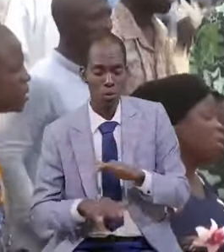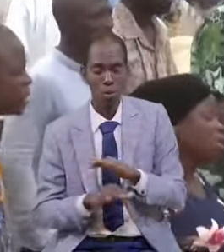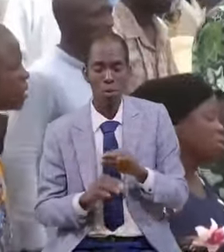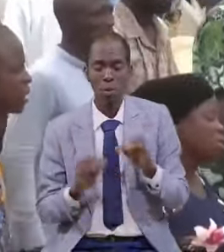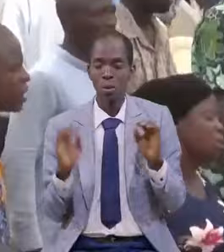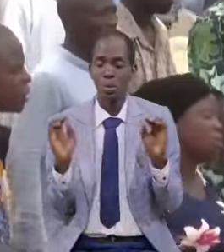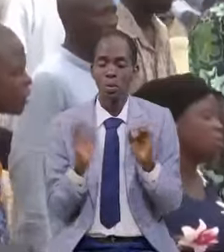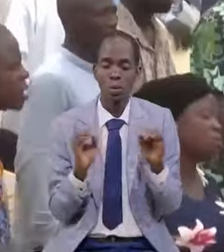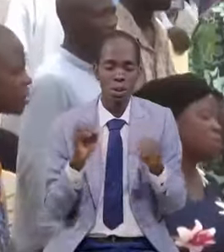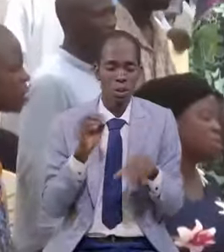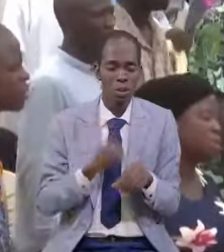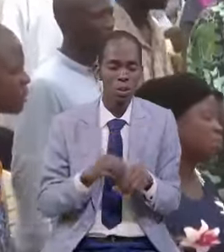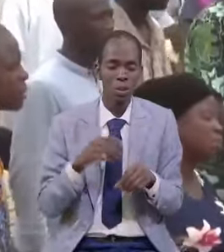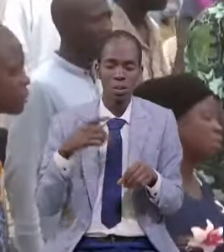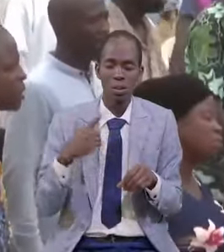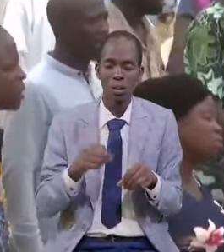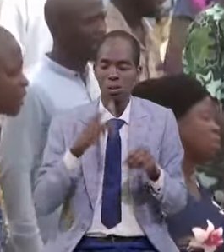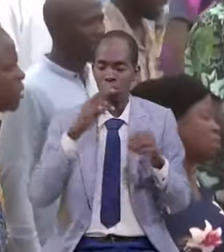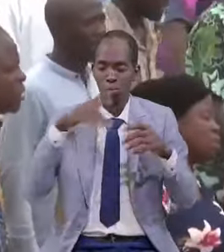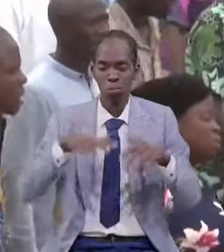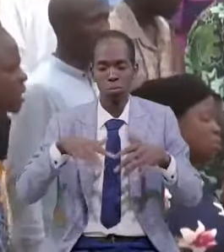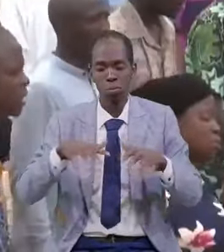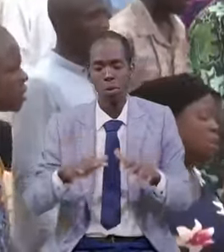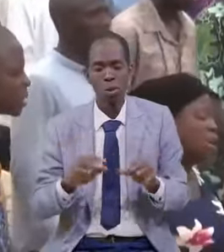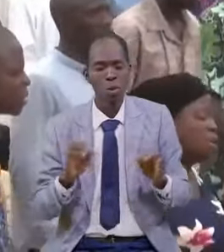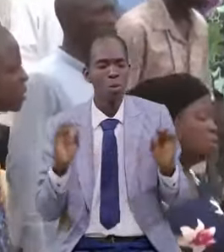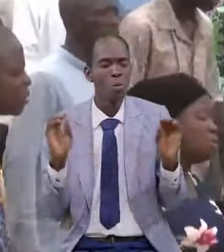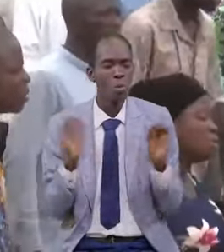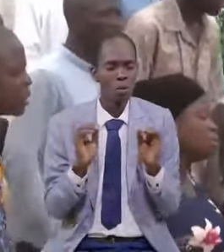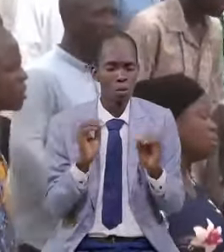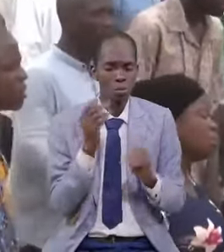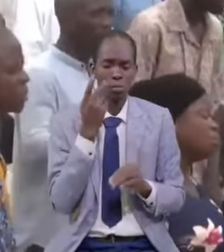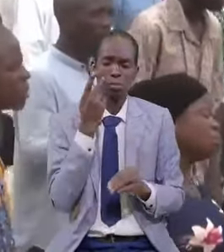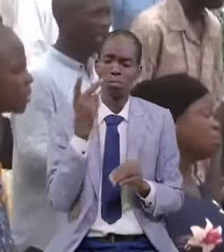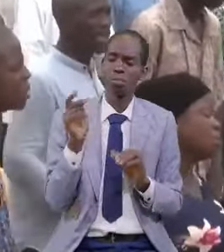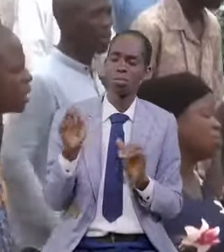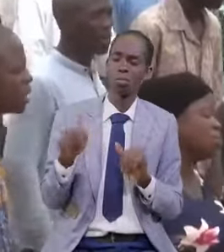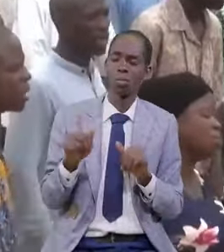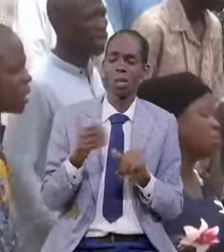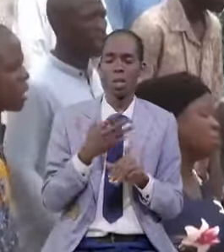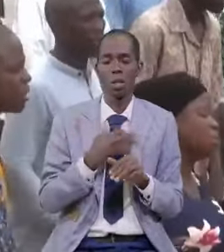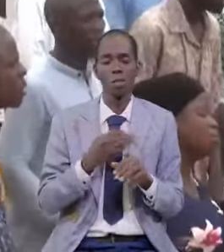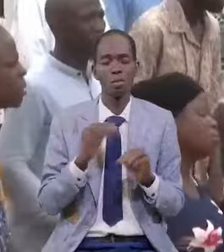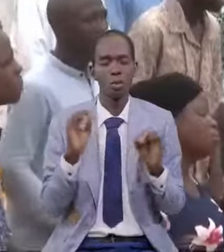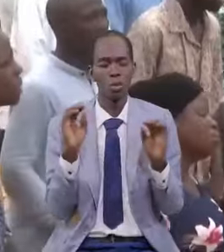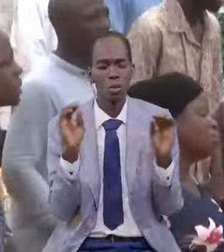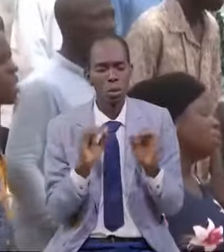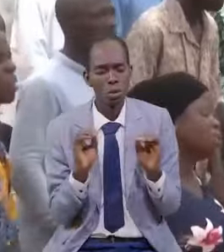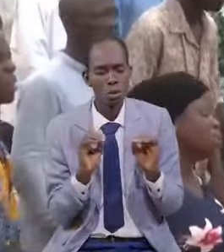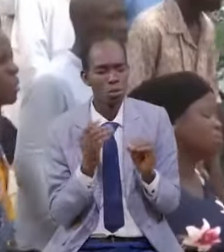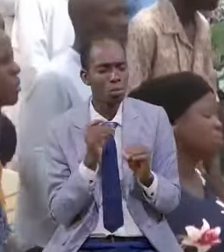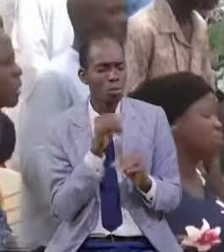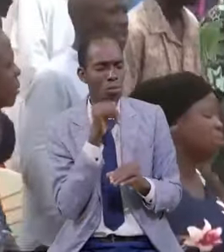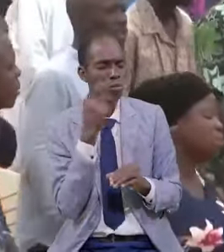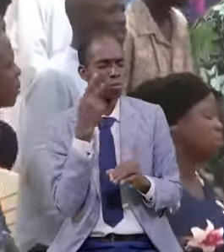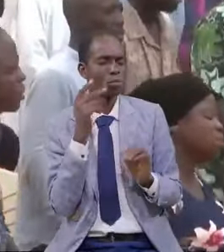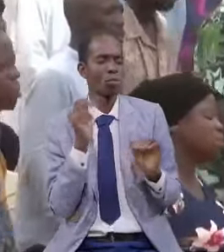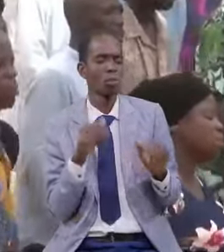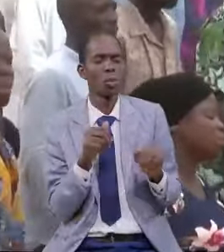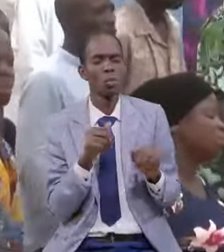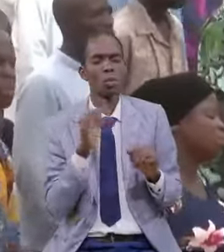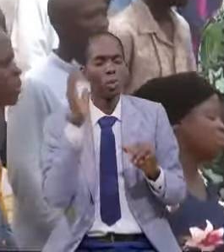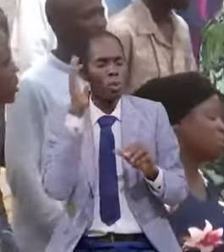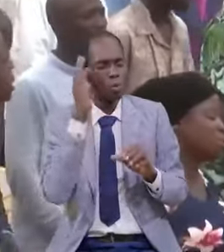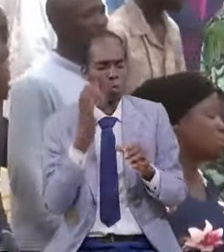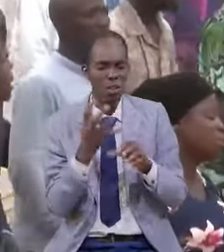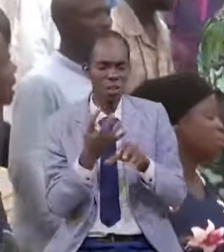seen nothing unseen should turn you away to your ption pray and say Lord